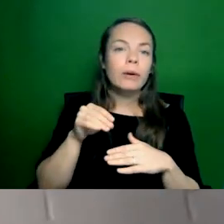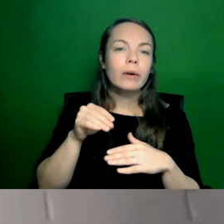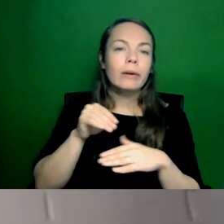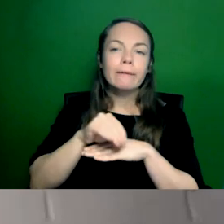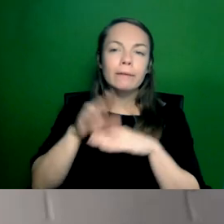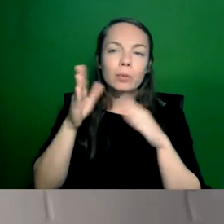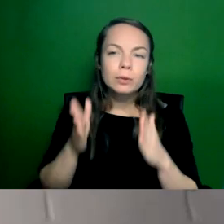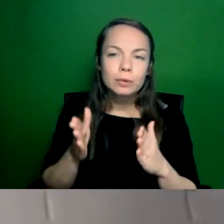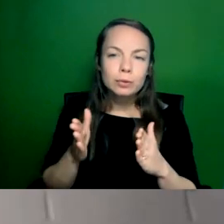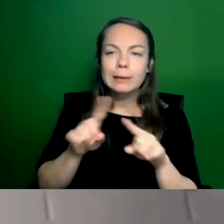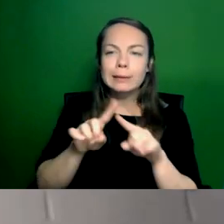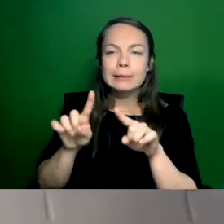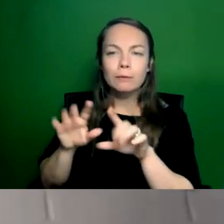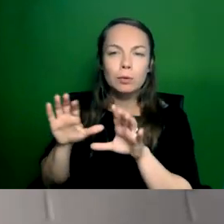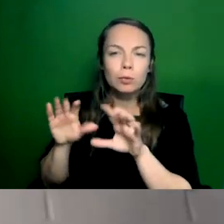in different circles,